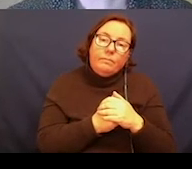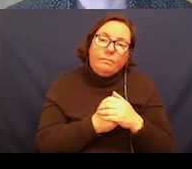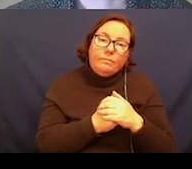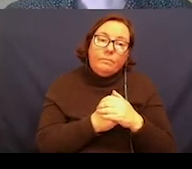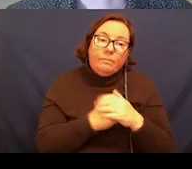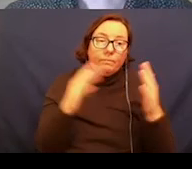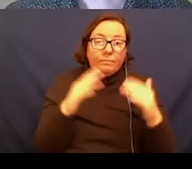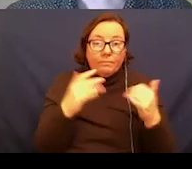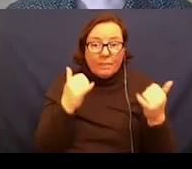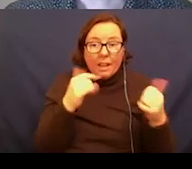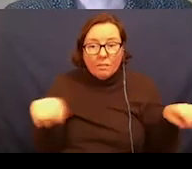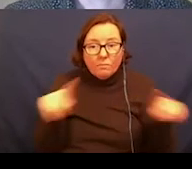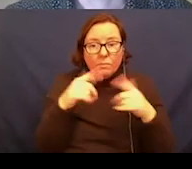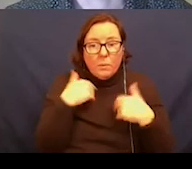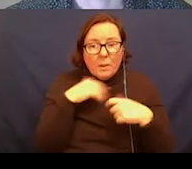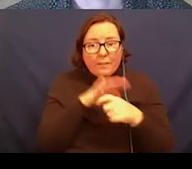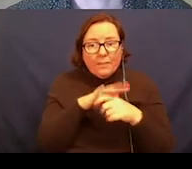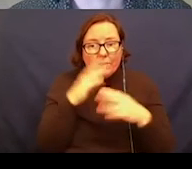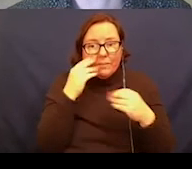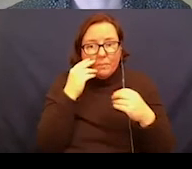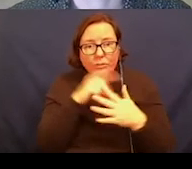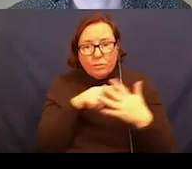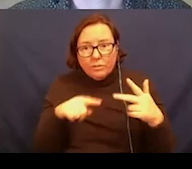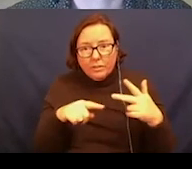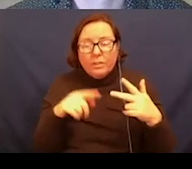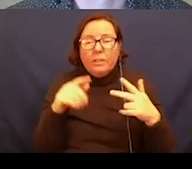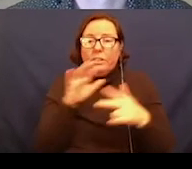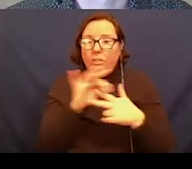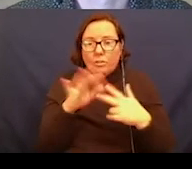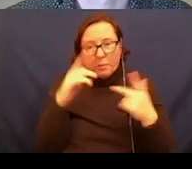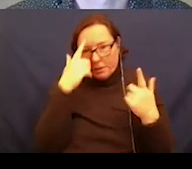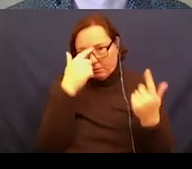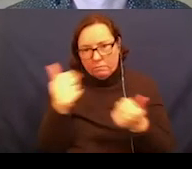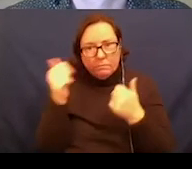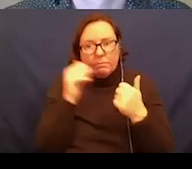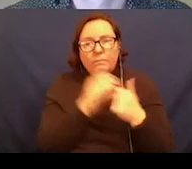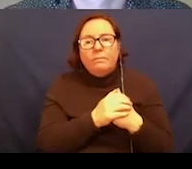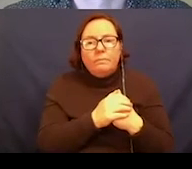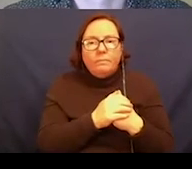Now you have the information you need, and the choice is yours.